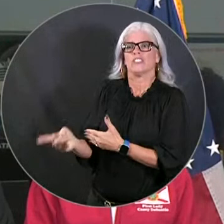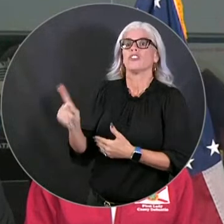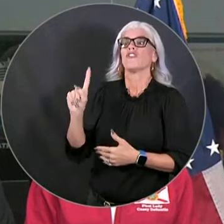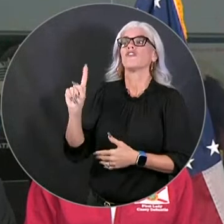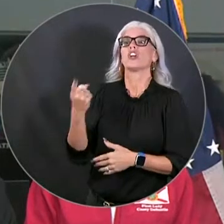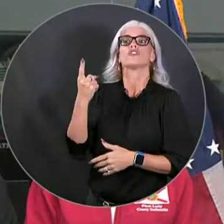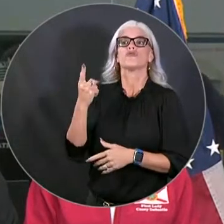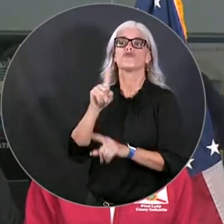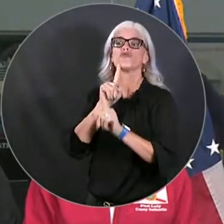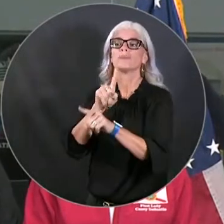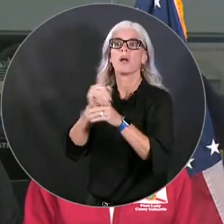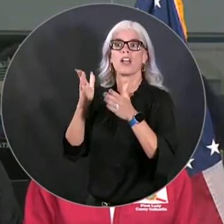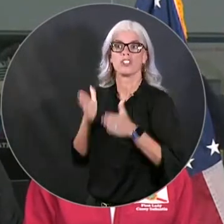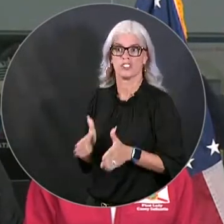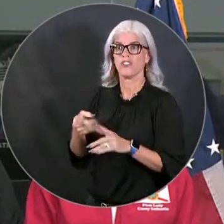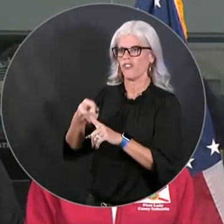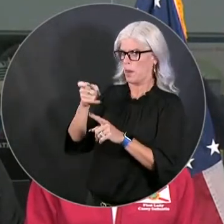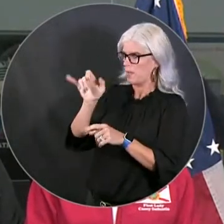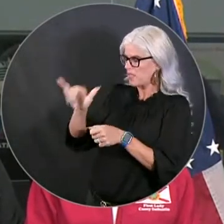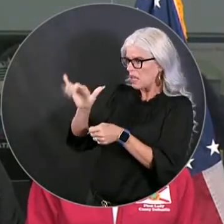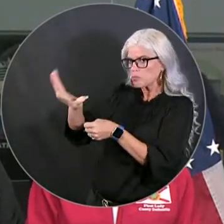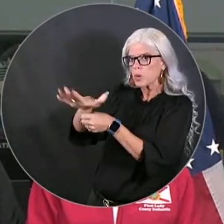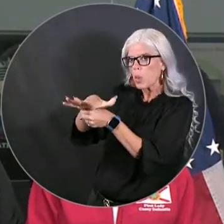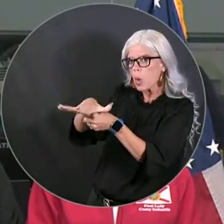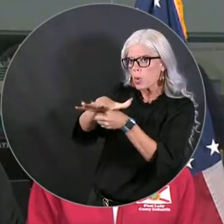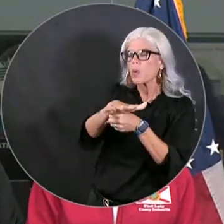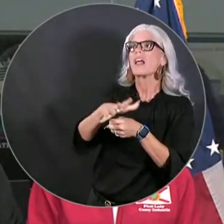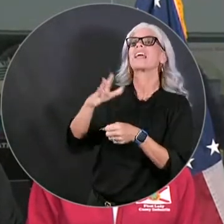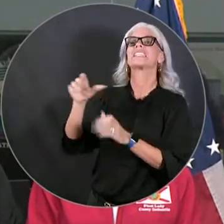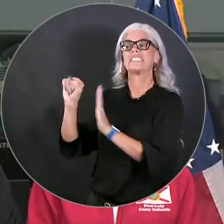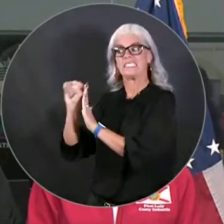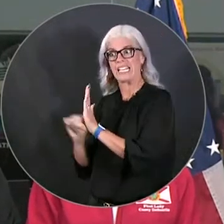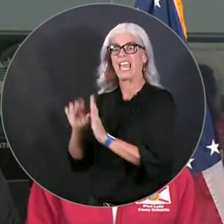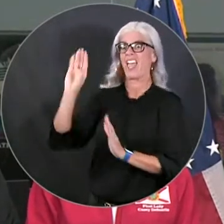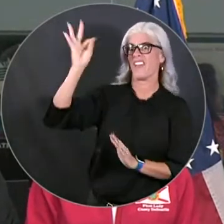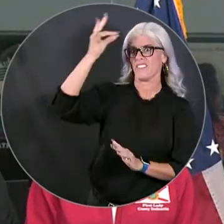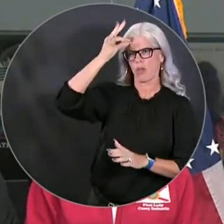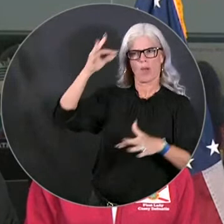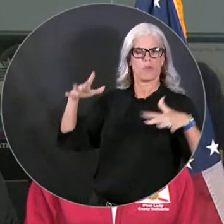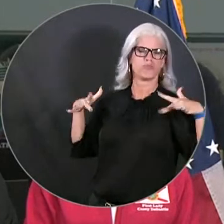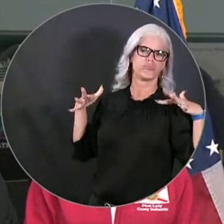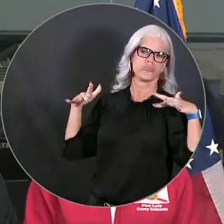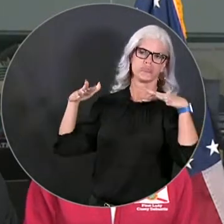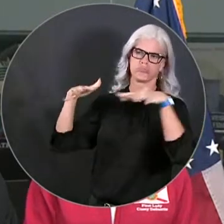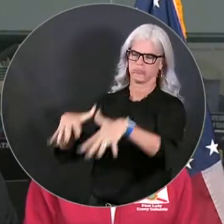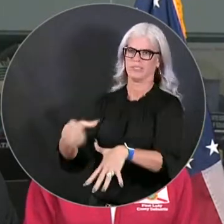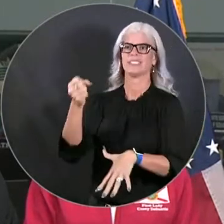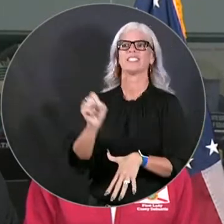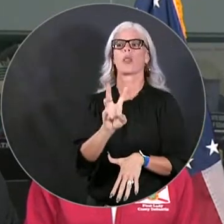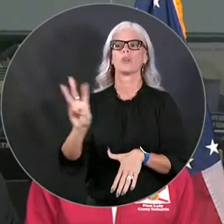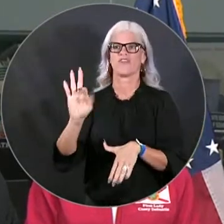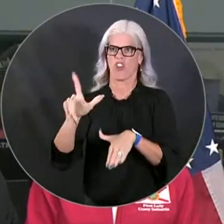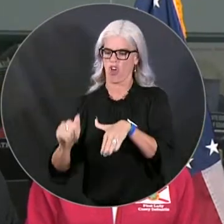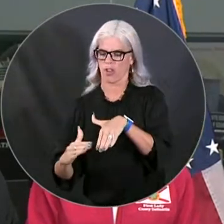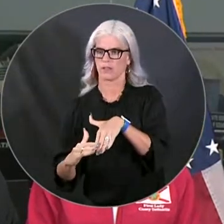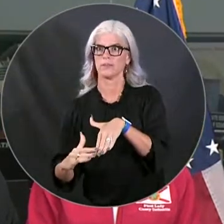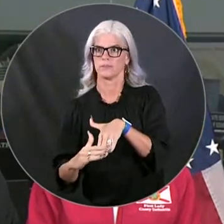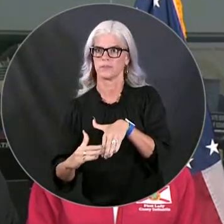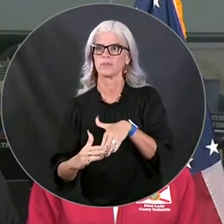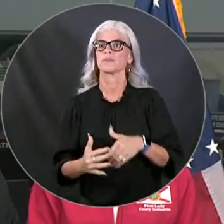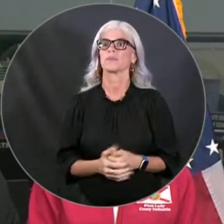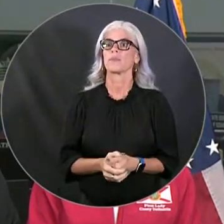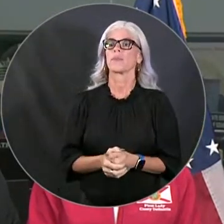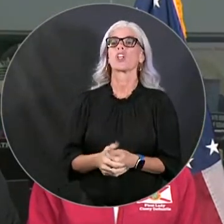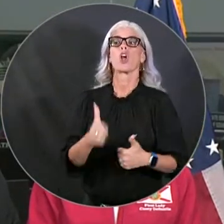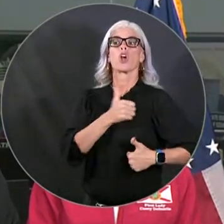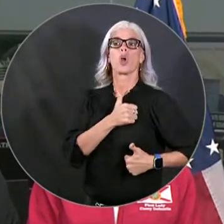the local, state, and federal level descended on Southwest Florida. The Coast Guard has been performing